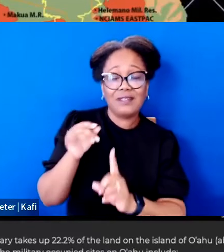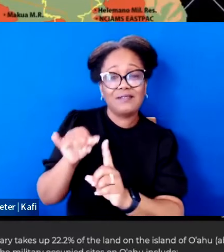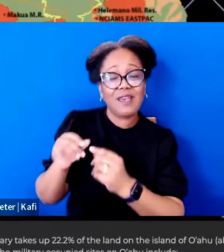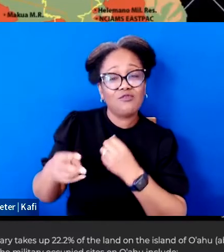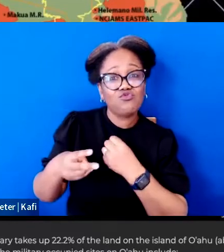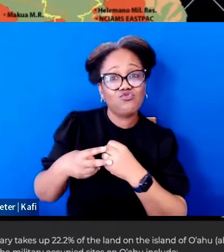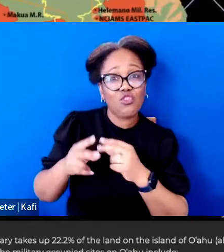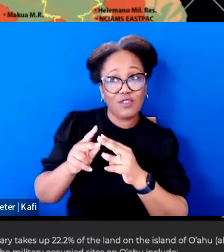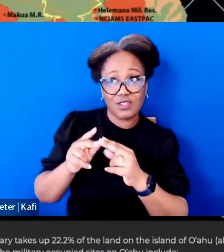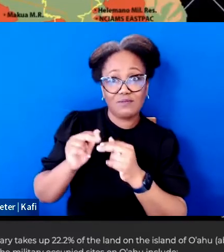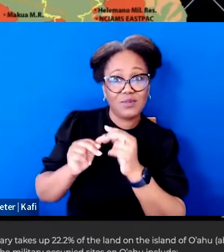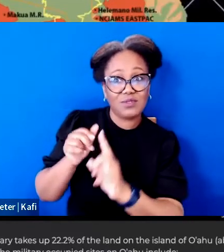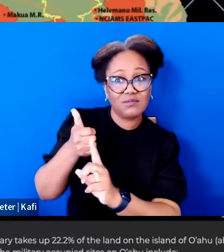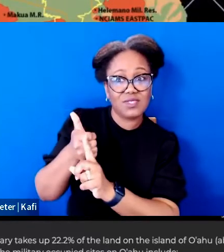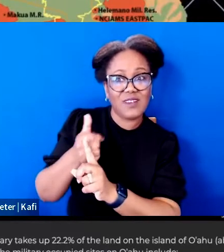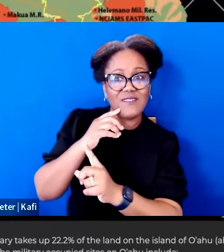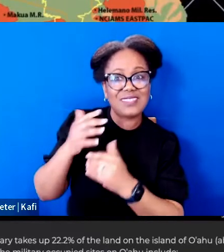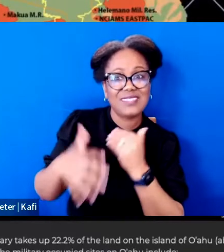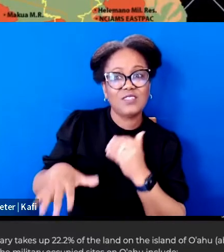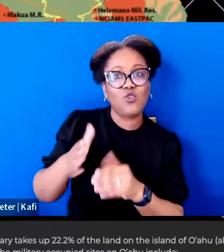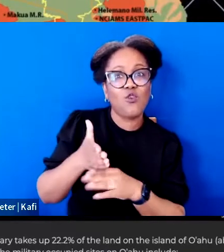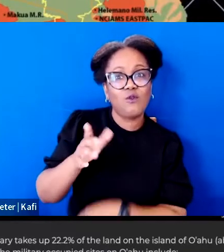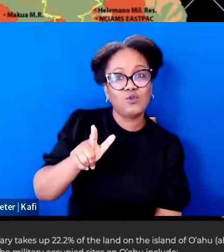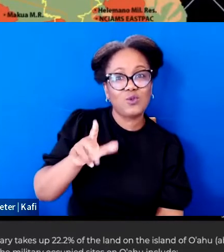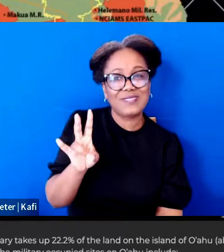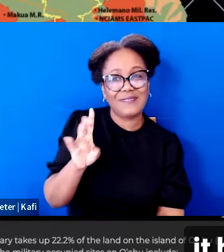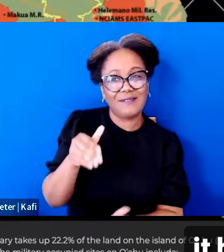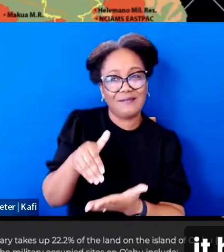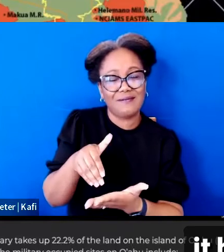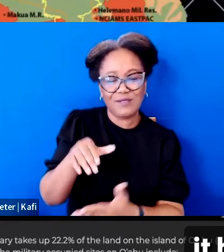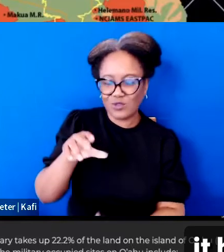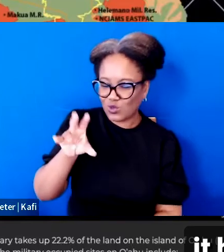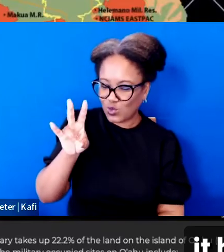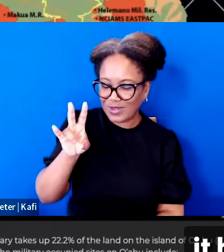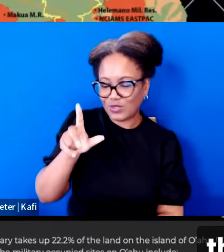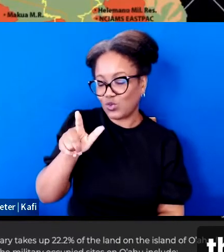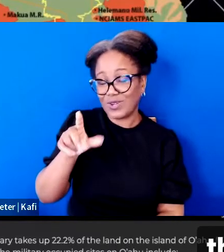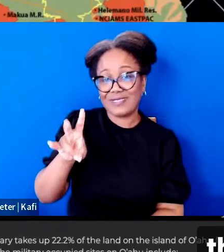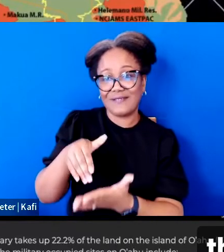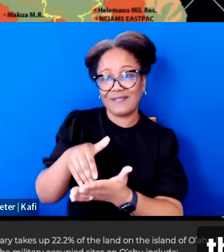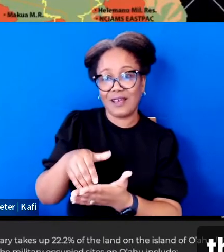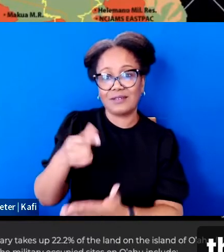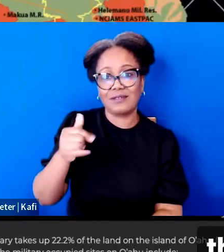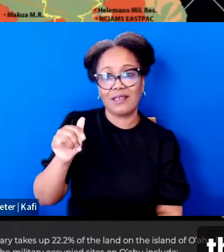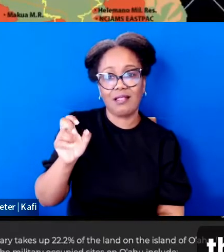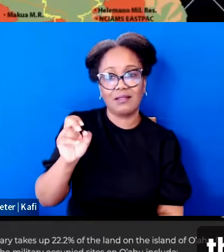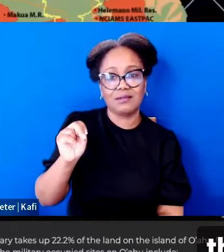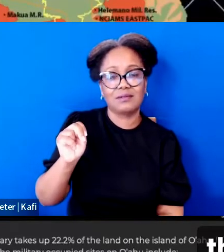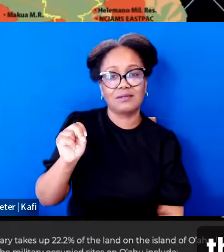one single tank. And then this year as well, it has been leaking tremendously this year and the previous